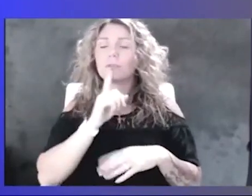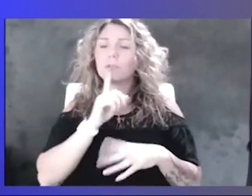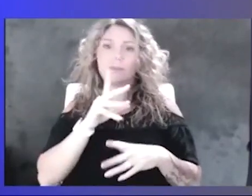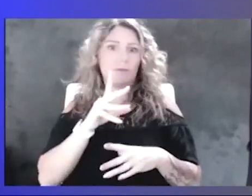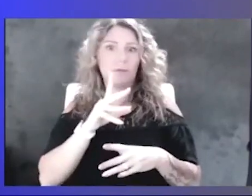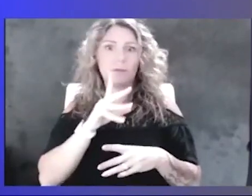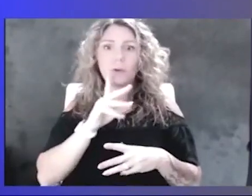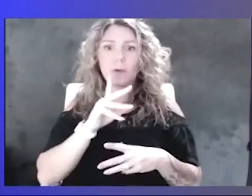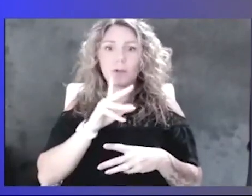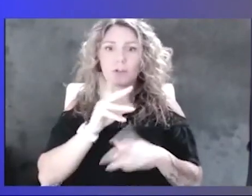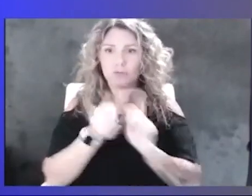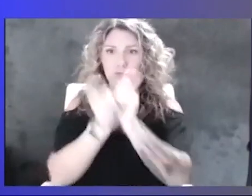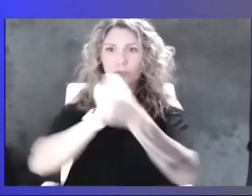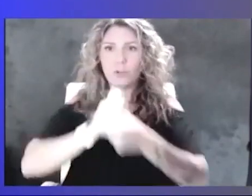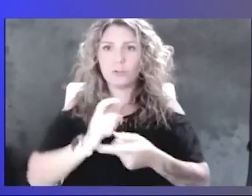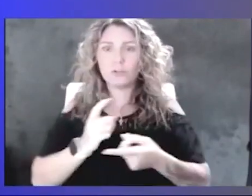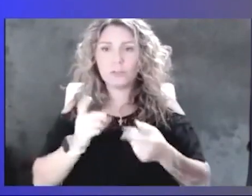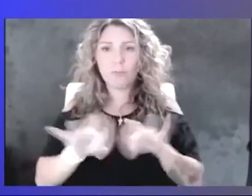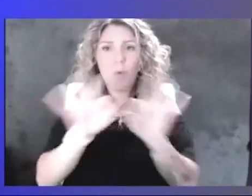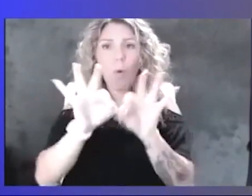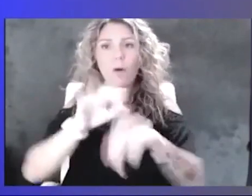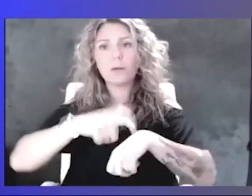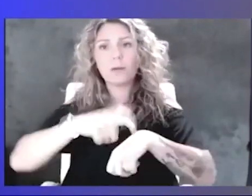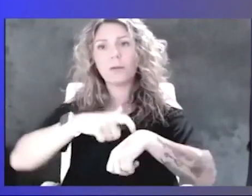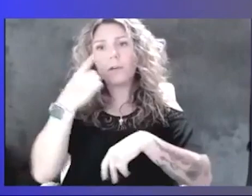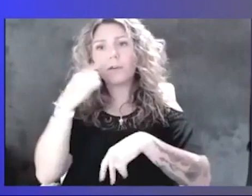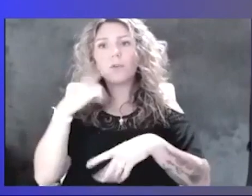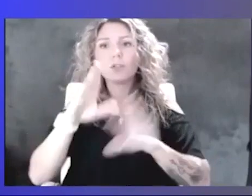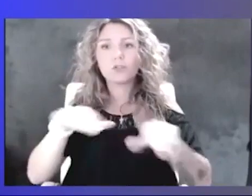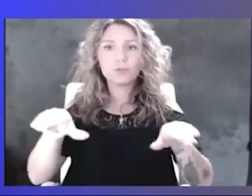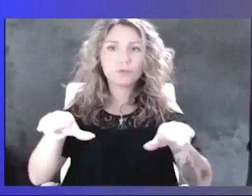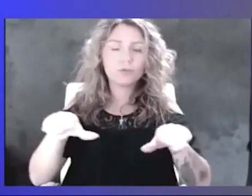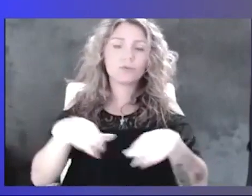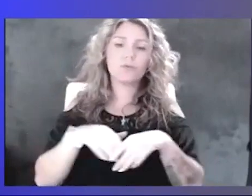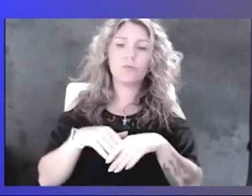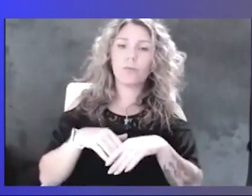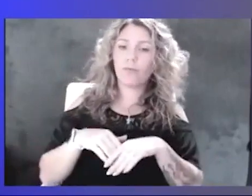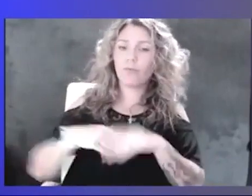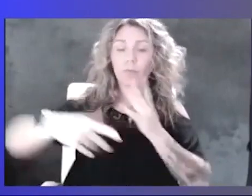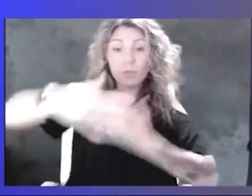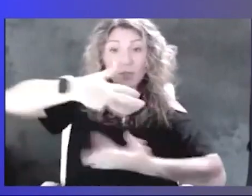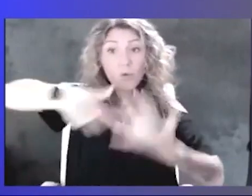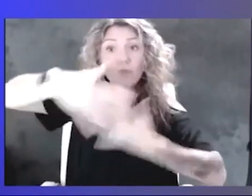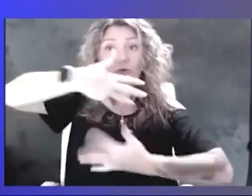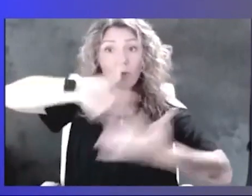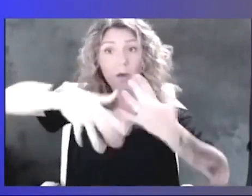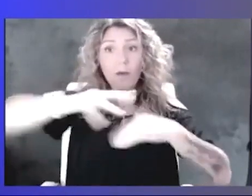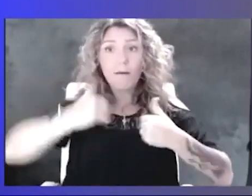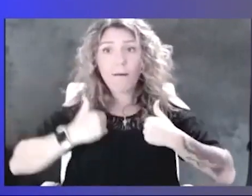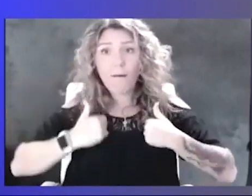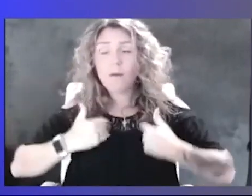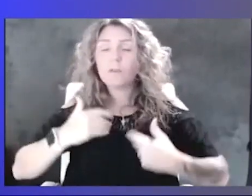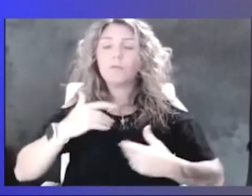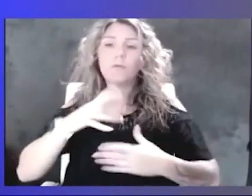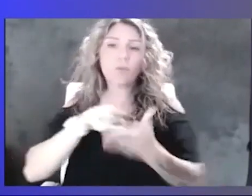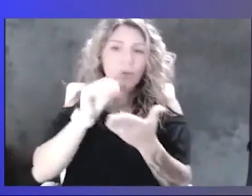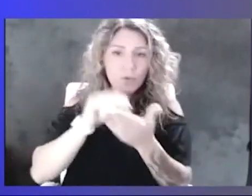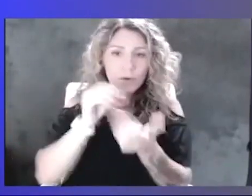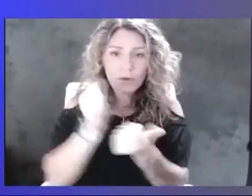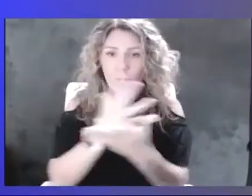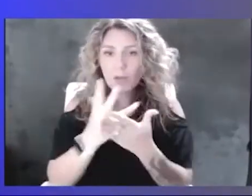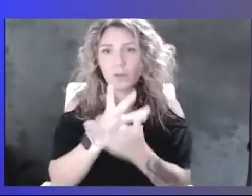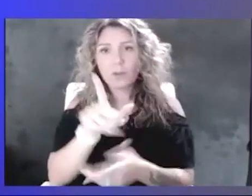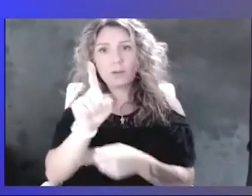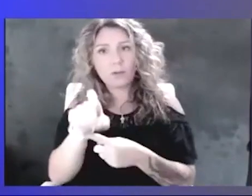for children. They are being socialized. They are learning all the things that they will need as an adult to be happy